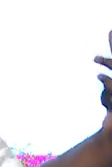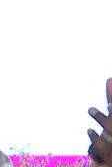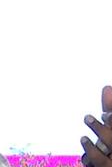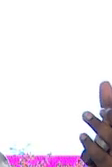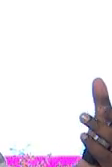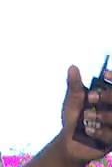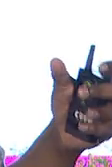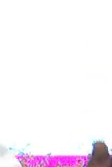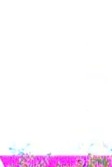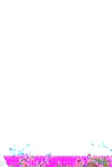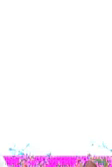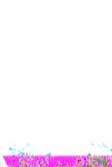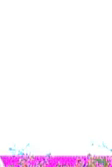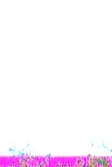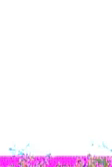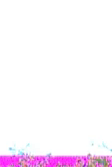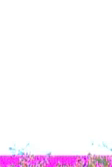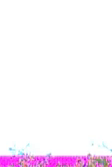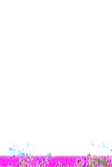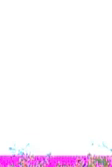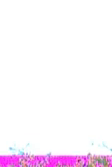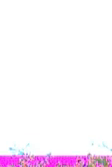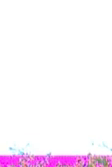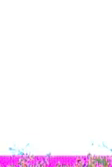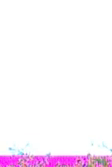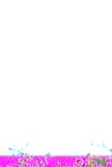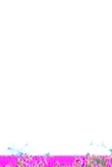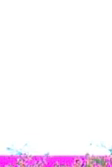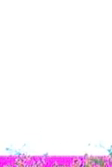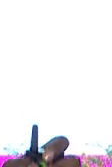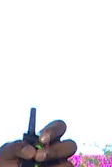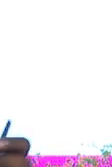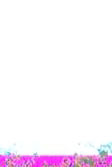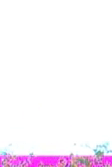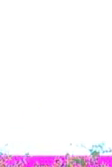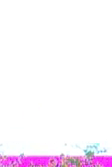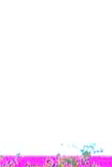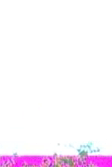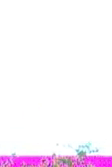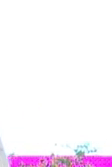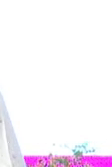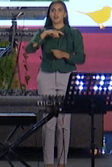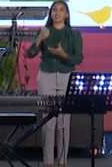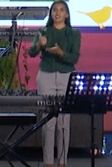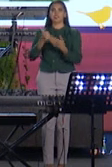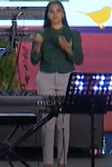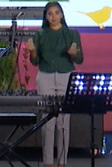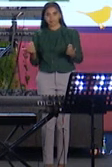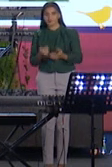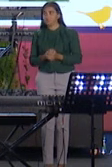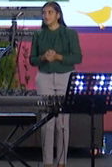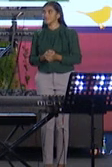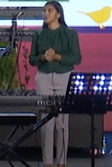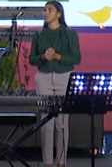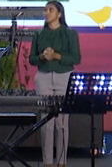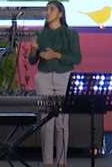bring this solution commercially available, as it can only help the people unless it is a research. Yes. And we both